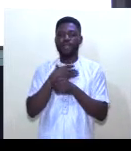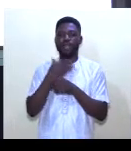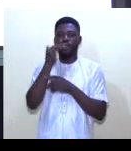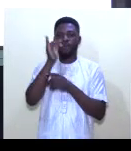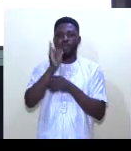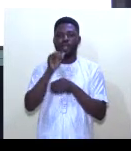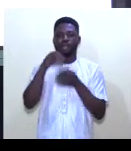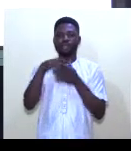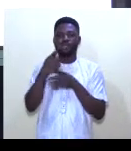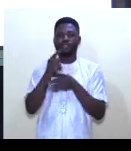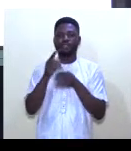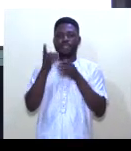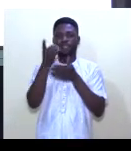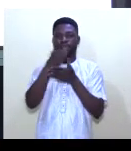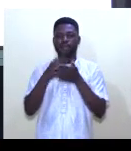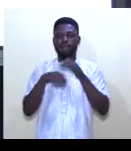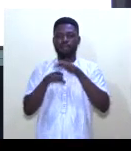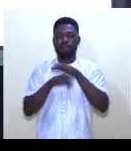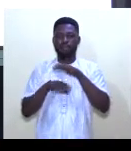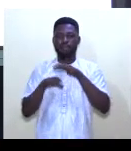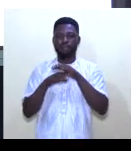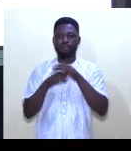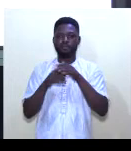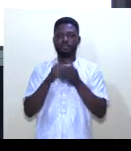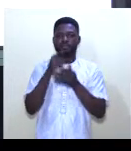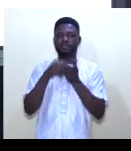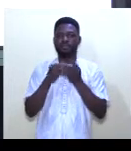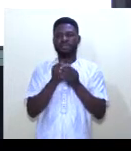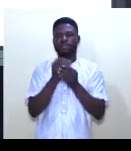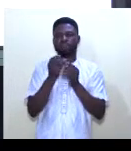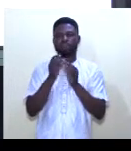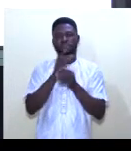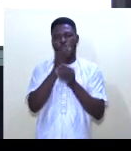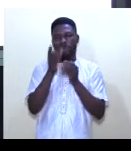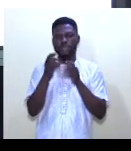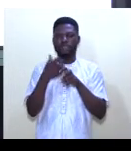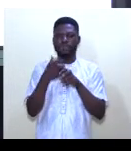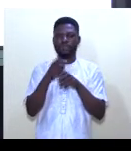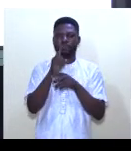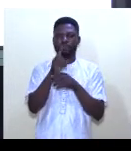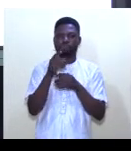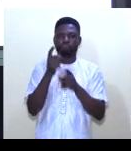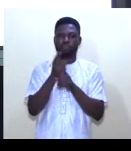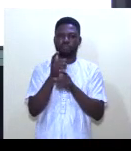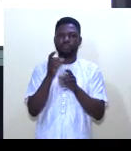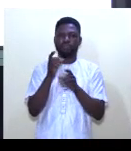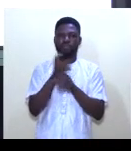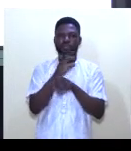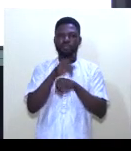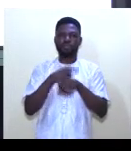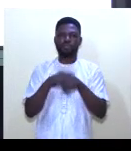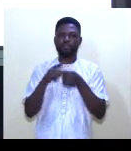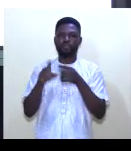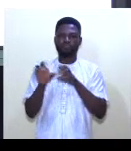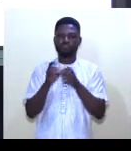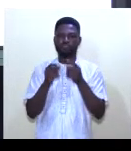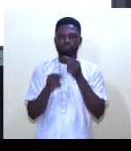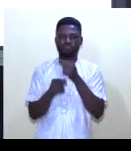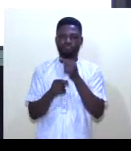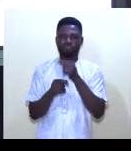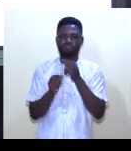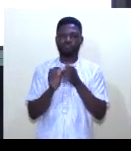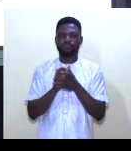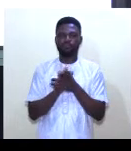x and y in the diagram below? This is quite a complex one, so you want to take your time and do it. I'll give you